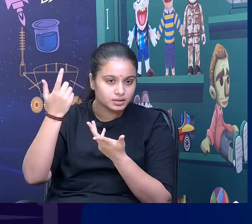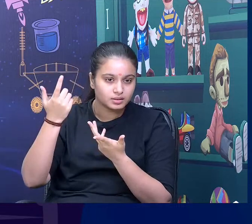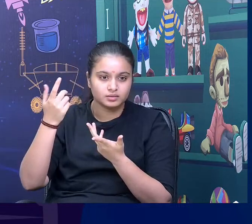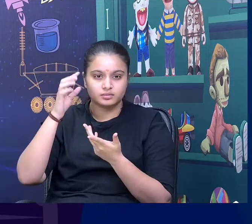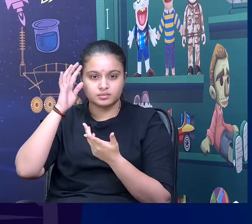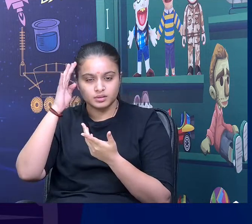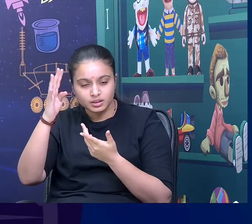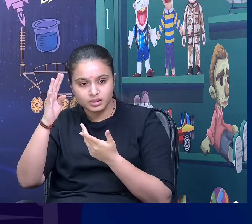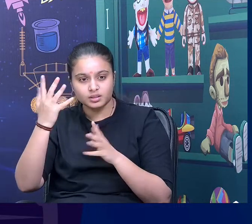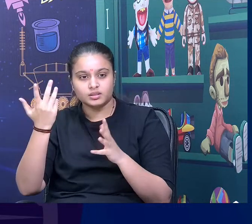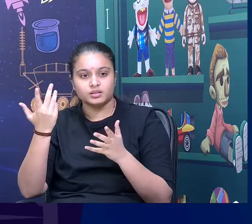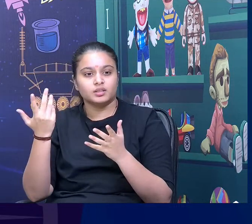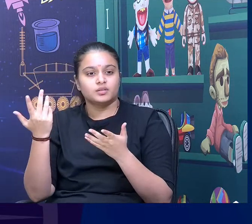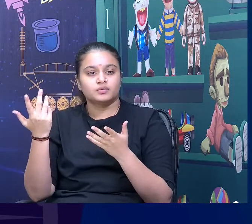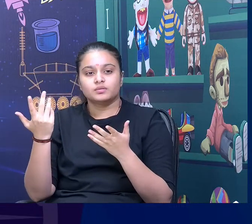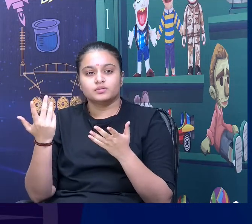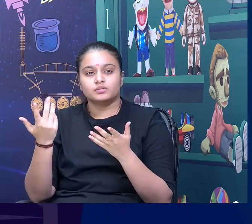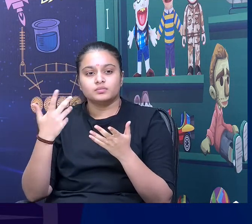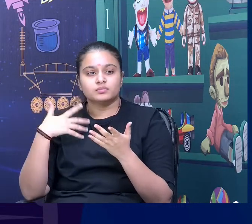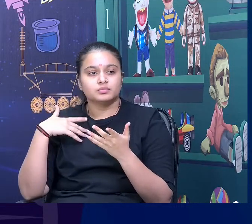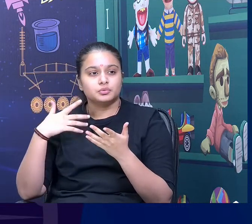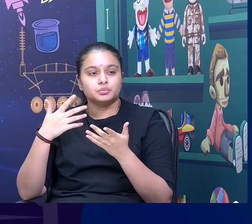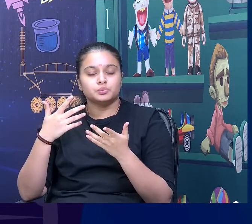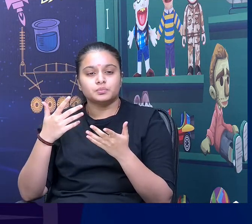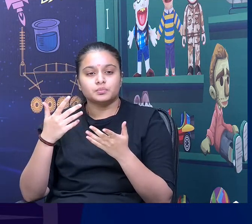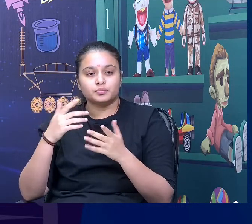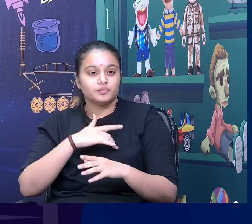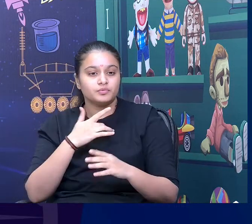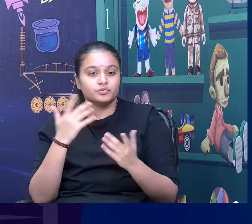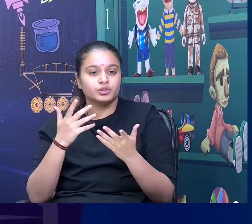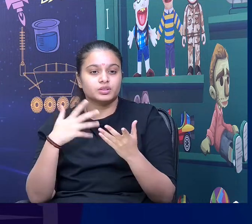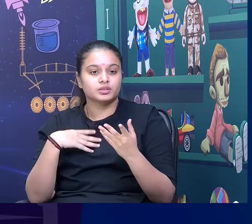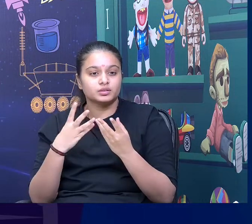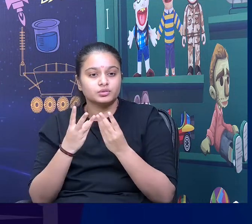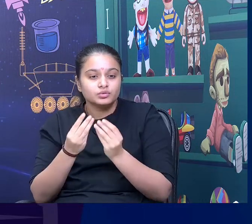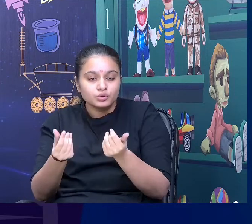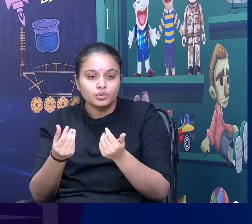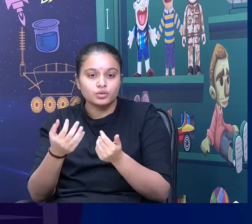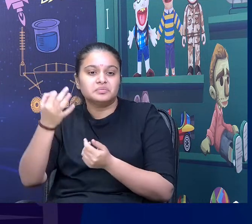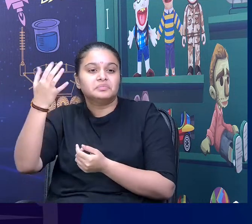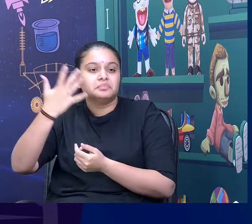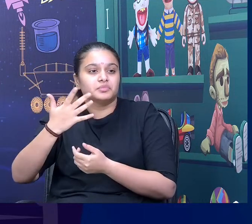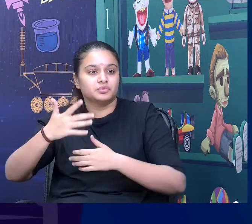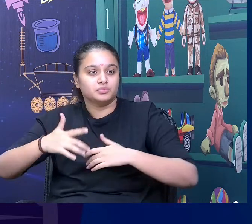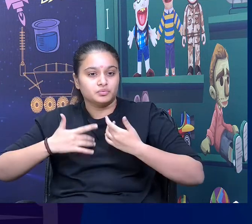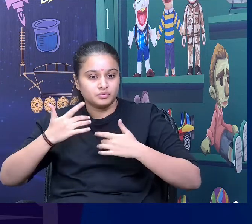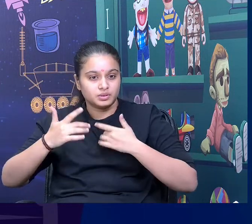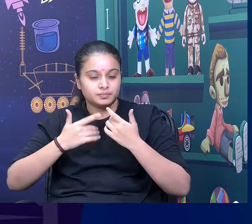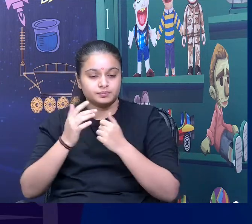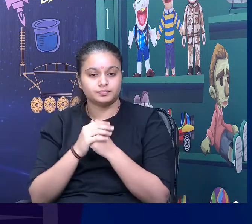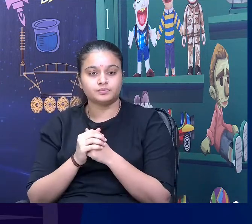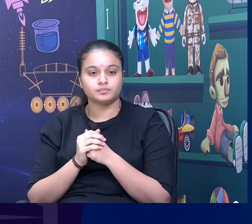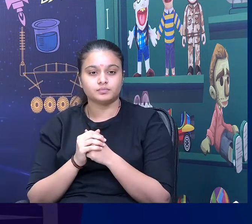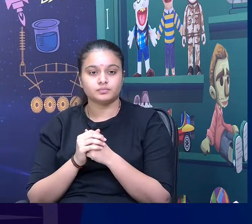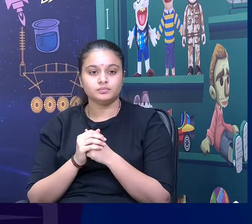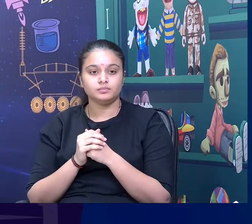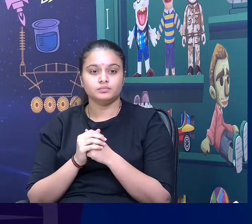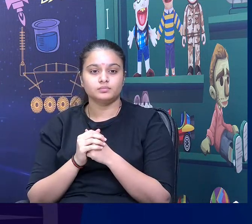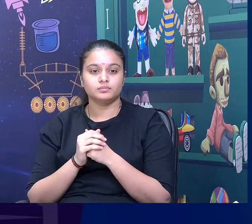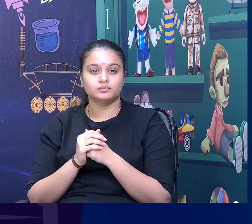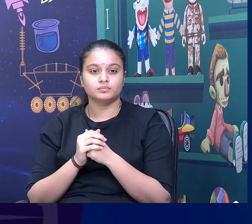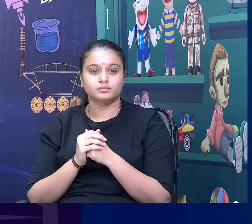creative strengths, to bounce back, to feel refreshed? Yeah, so basically whenever we